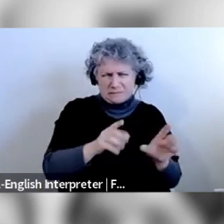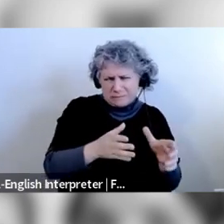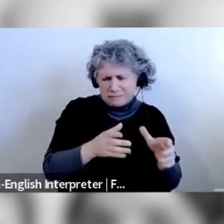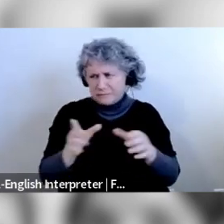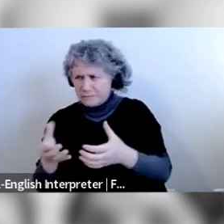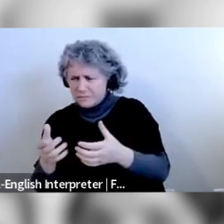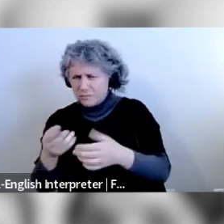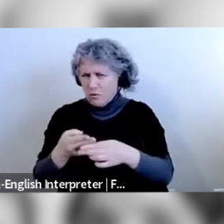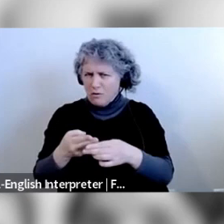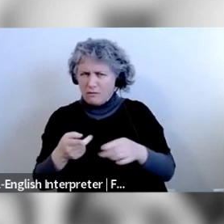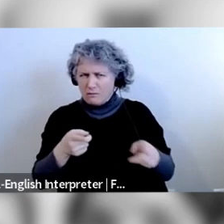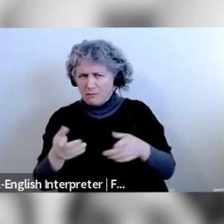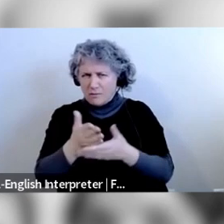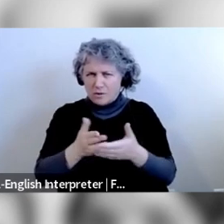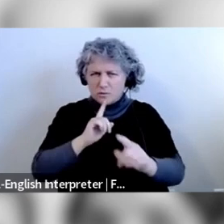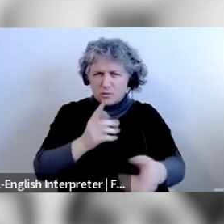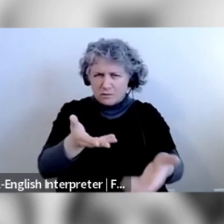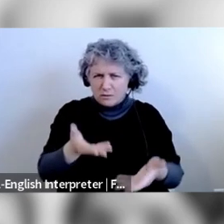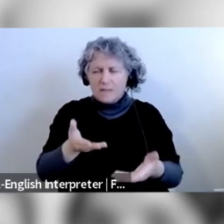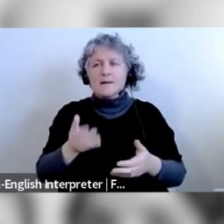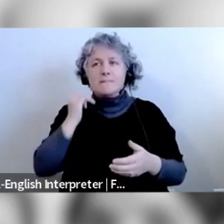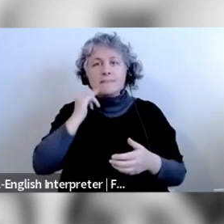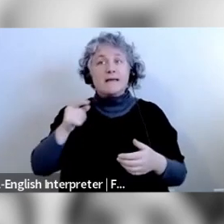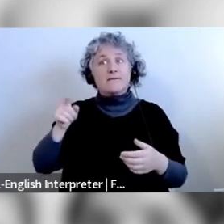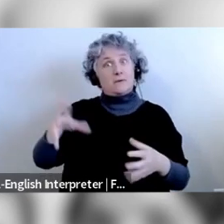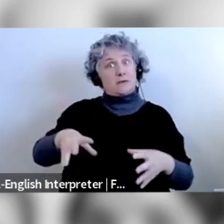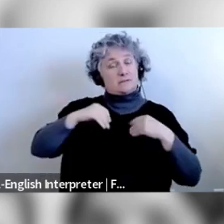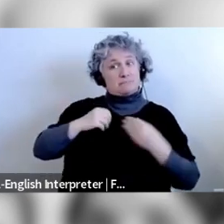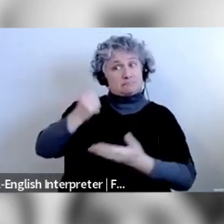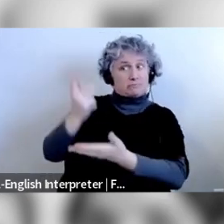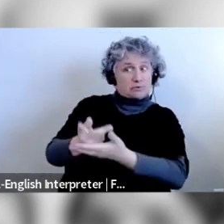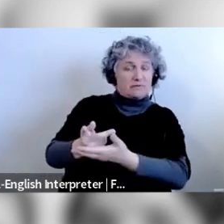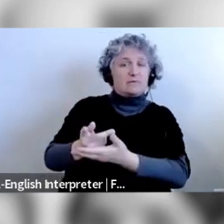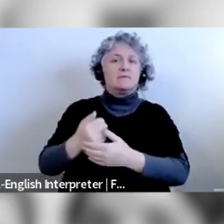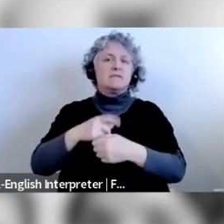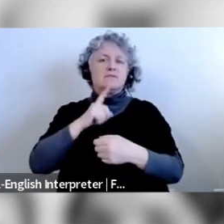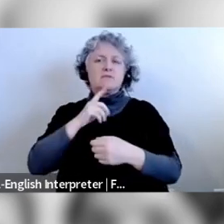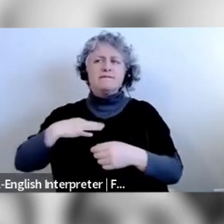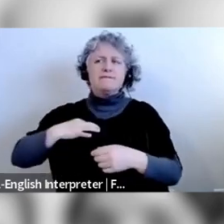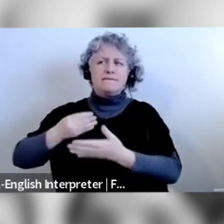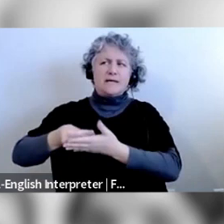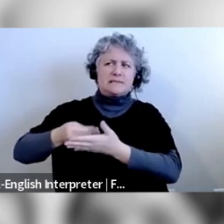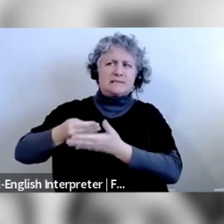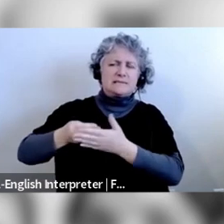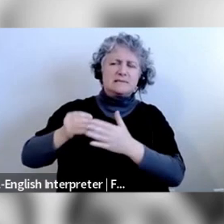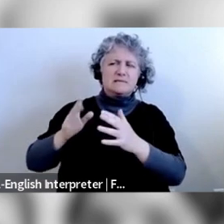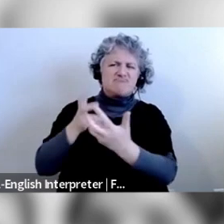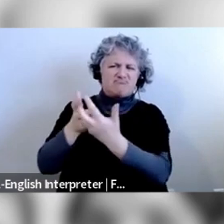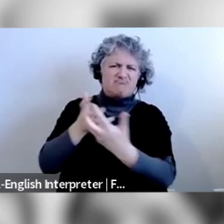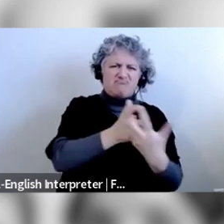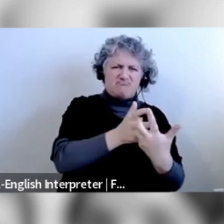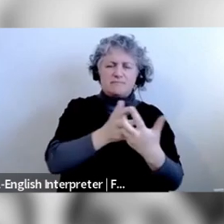And that would kind of be something we talk about if you were accepted anyways. We could just make sure that the funds are eligible, but absolutely welcome to apply